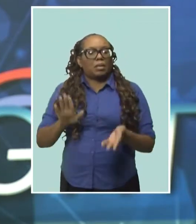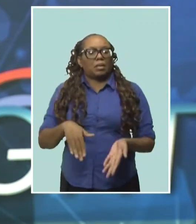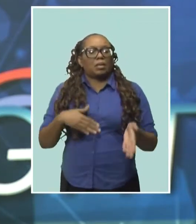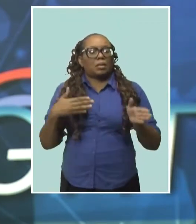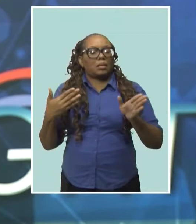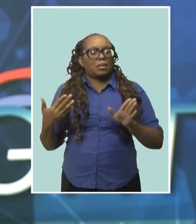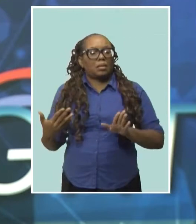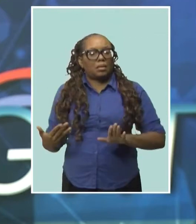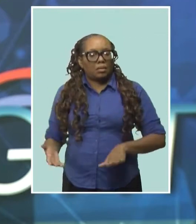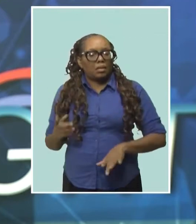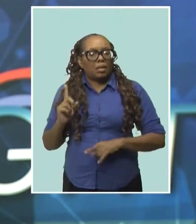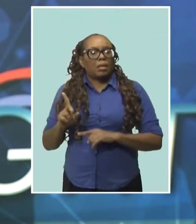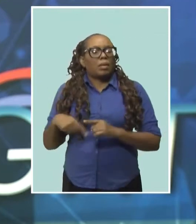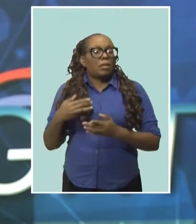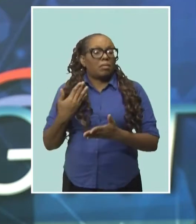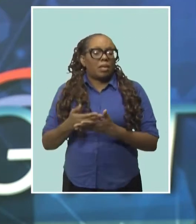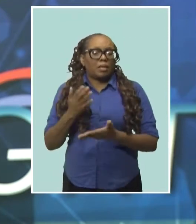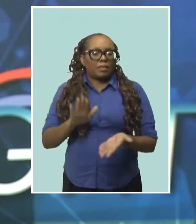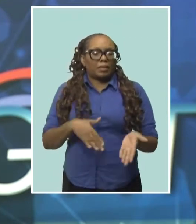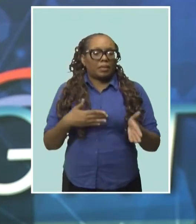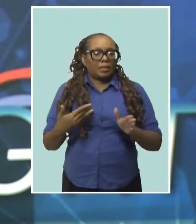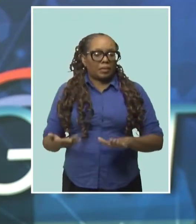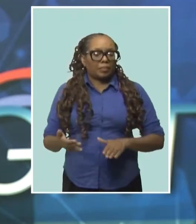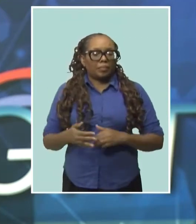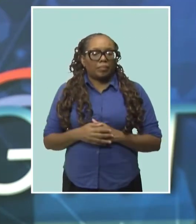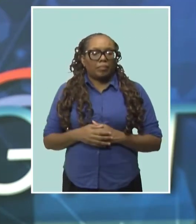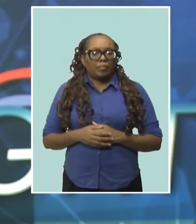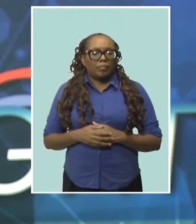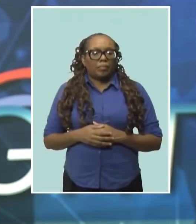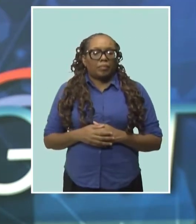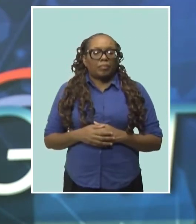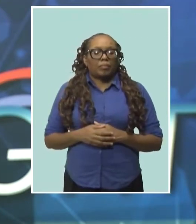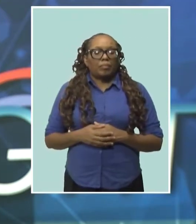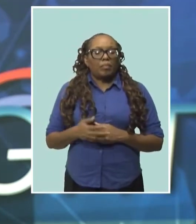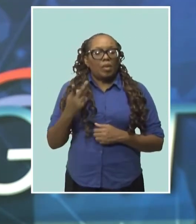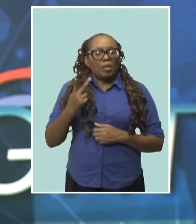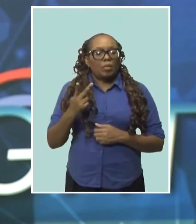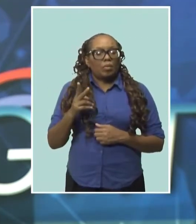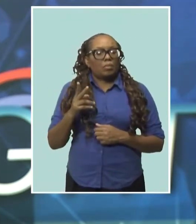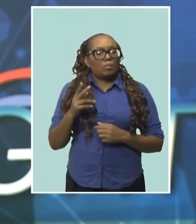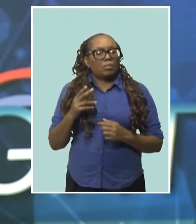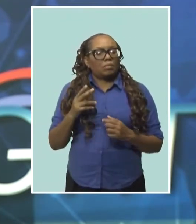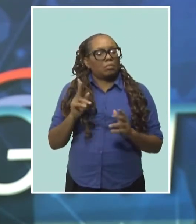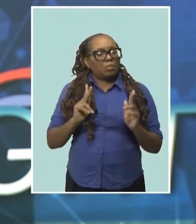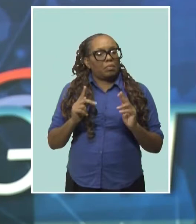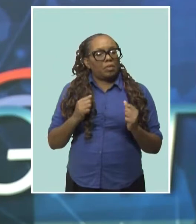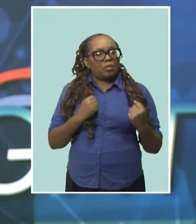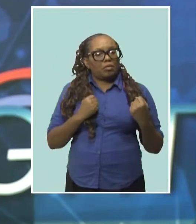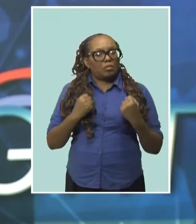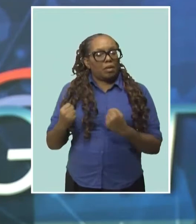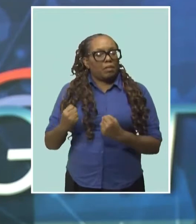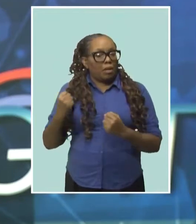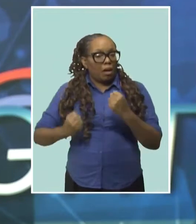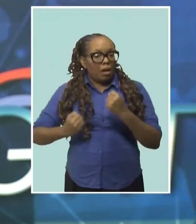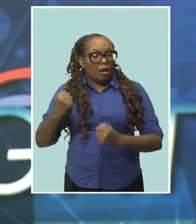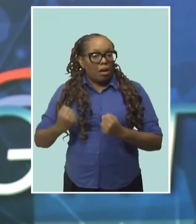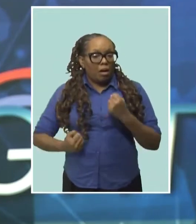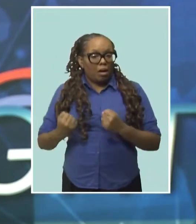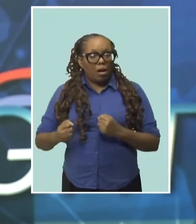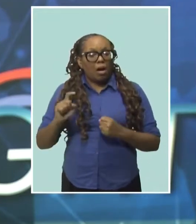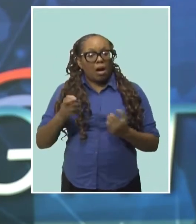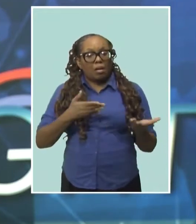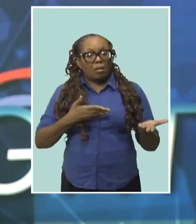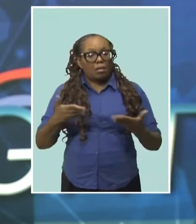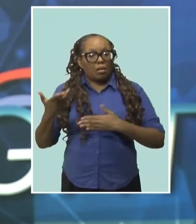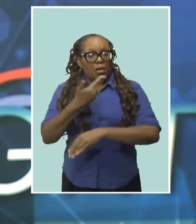while receiving medical treatment. Now, 2 motorists were treated at the Queen Elizabeth Hospital earlier today for a number of